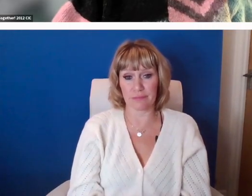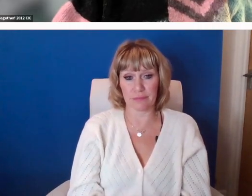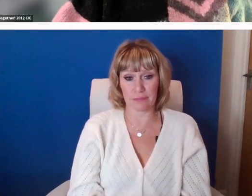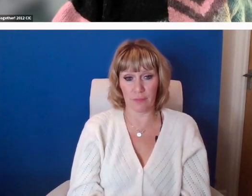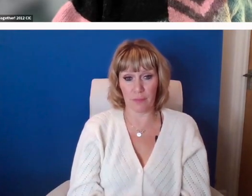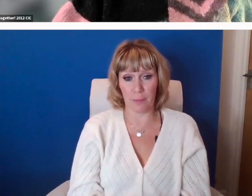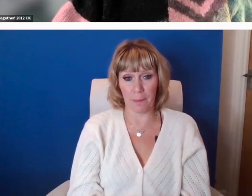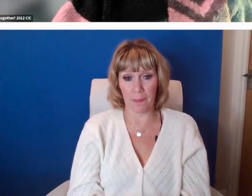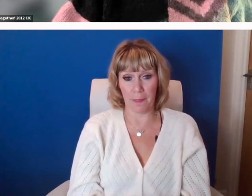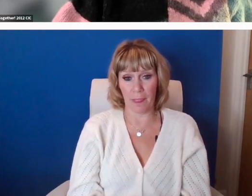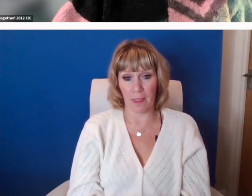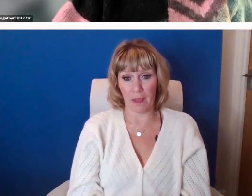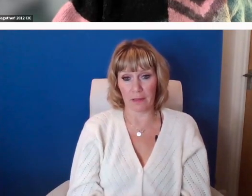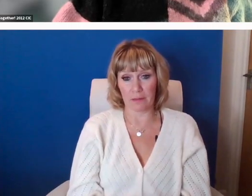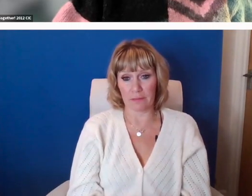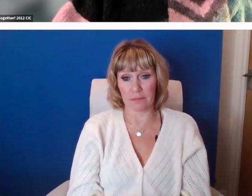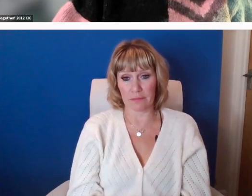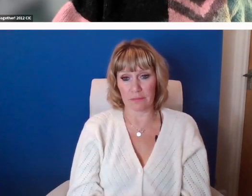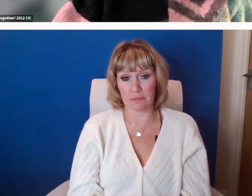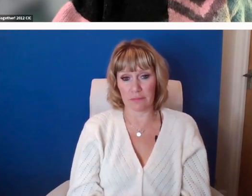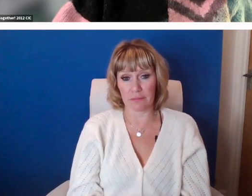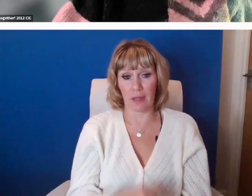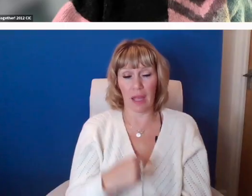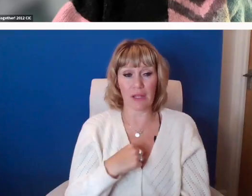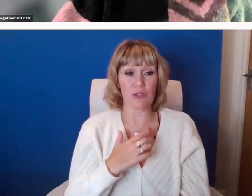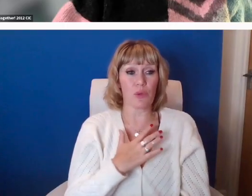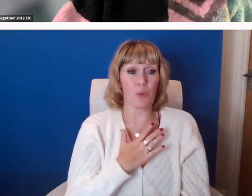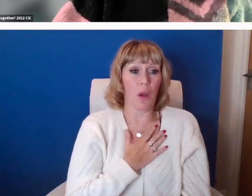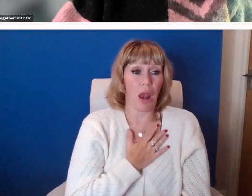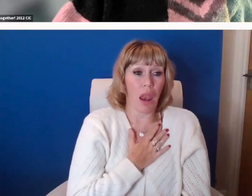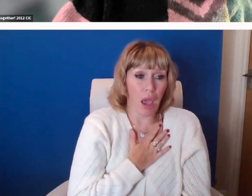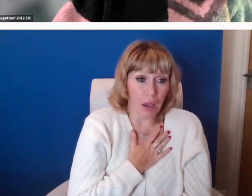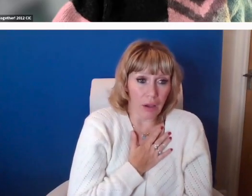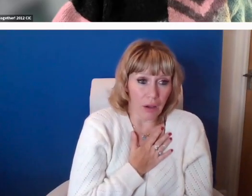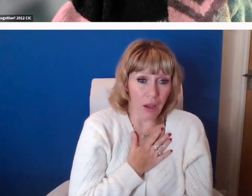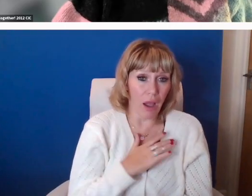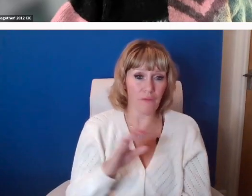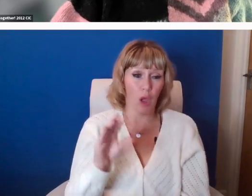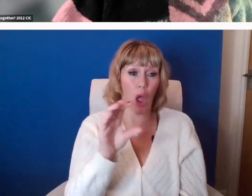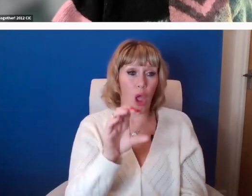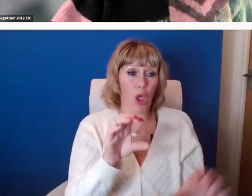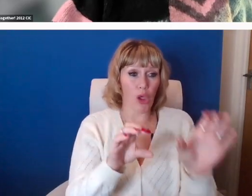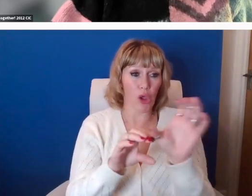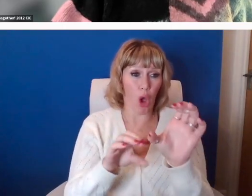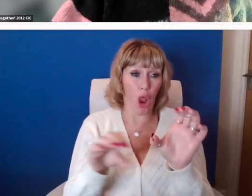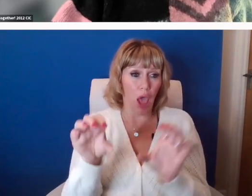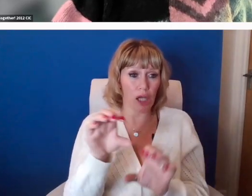I must say I do love collage, but I'm not a collage artist. And